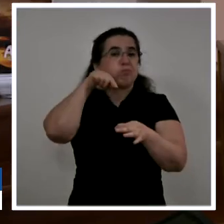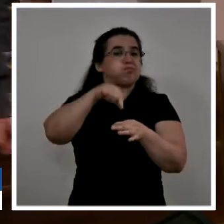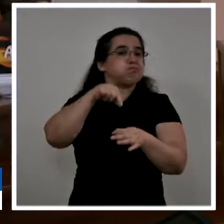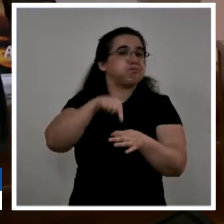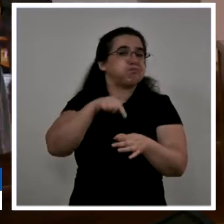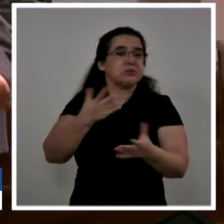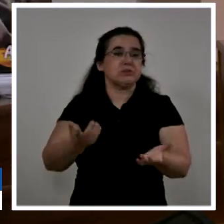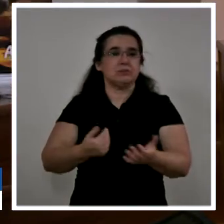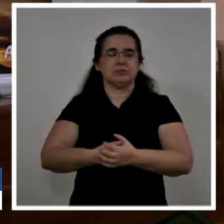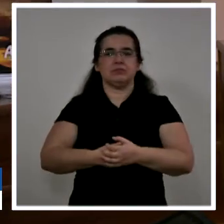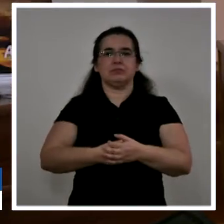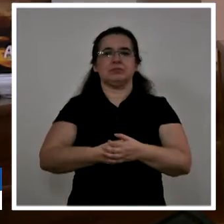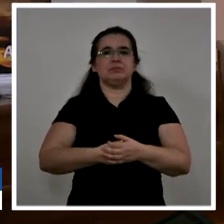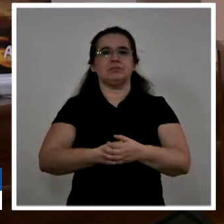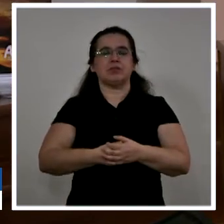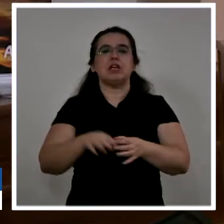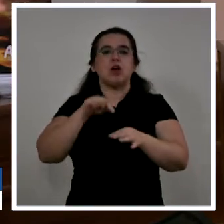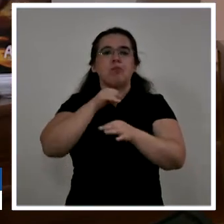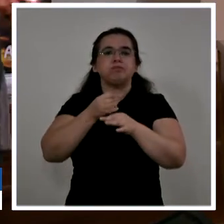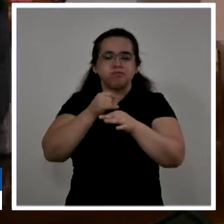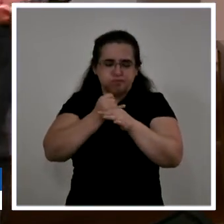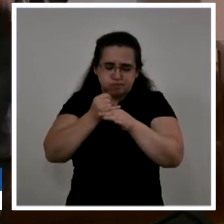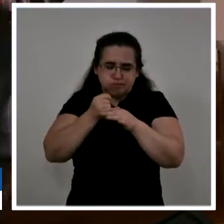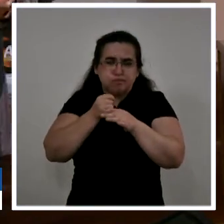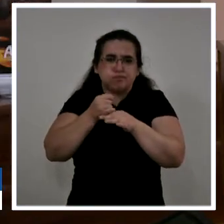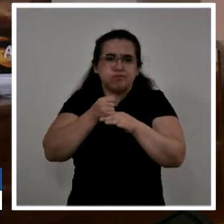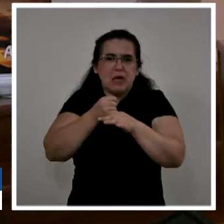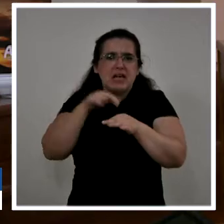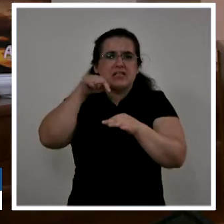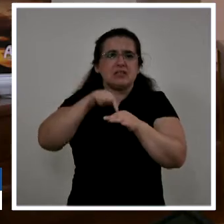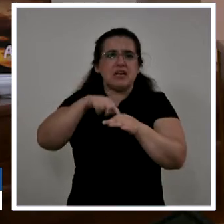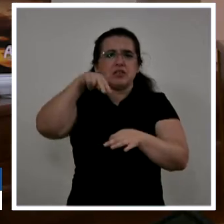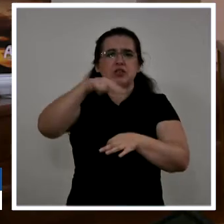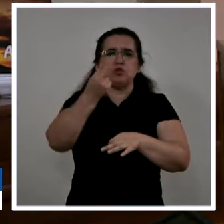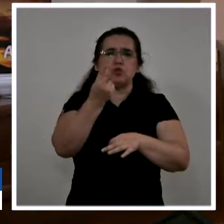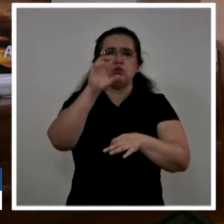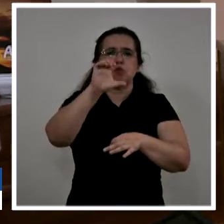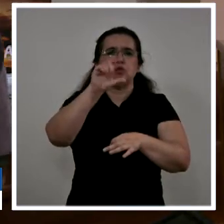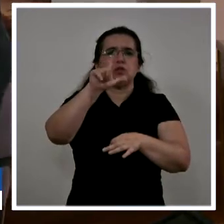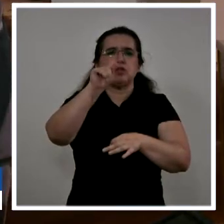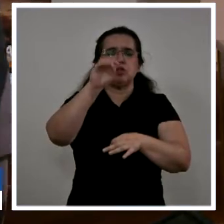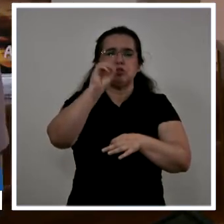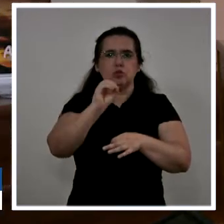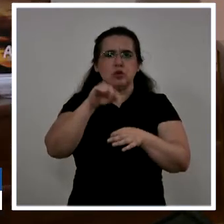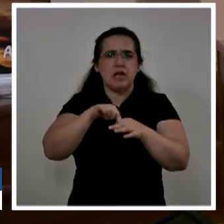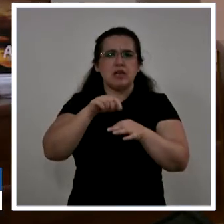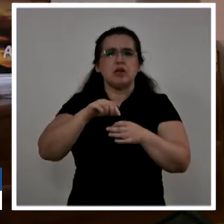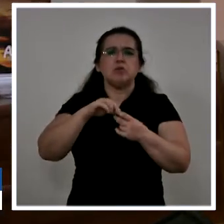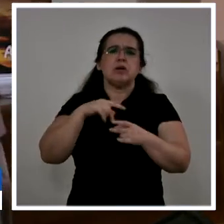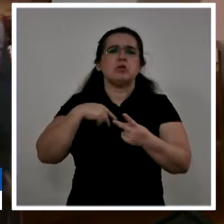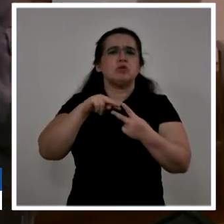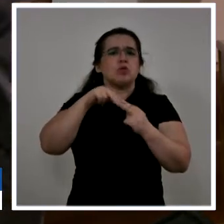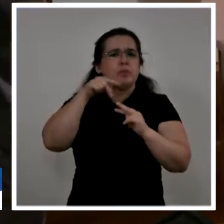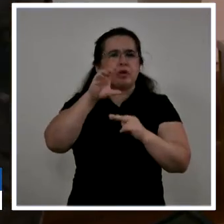something called a nucleus. Existe um núcleo. And inside that nucleus is something called chromosomes. E dentro desse núcleo existe o que se